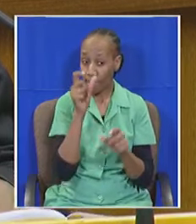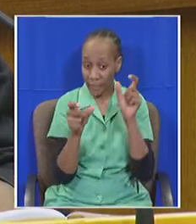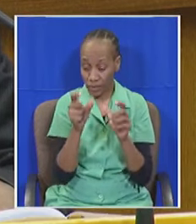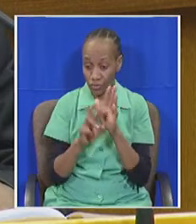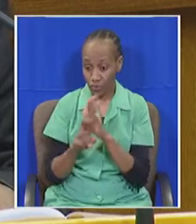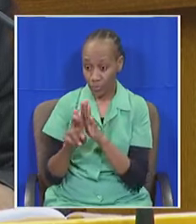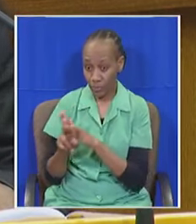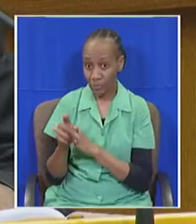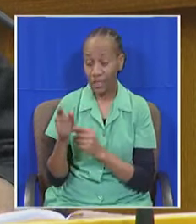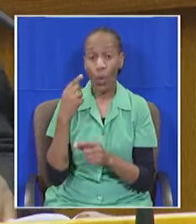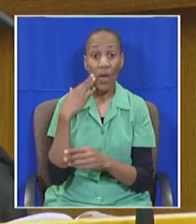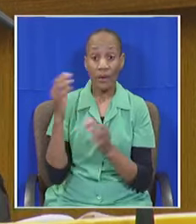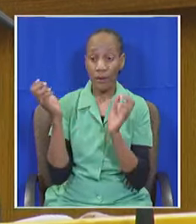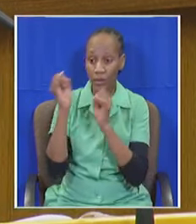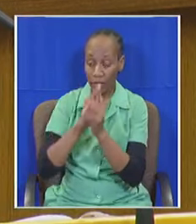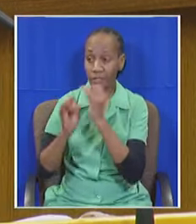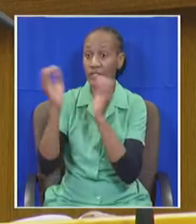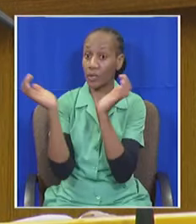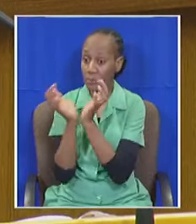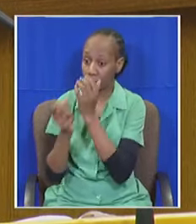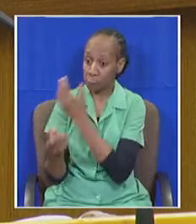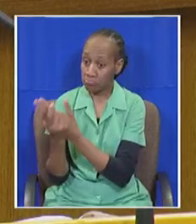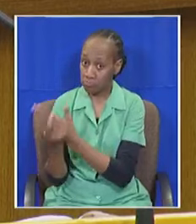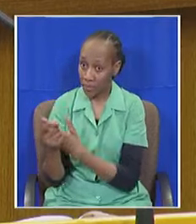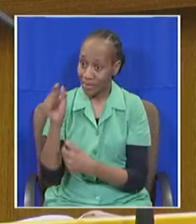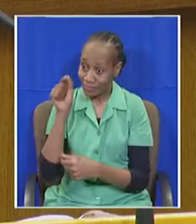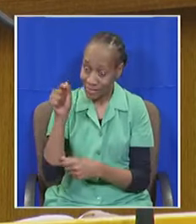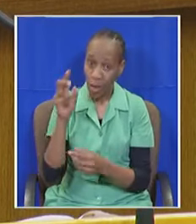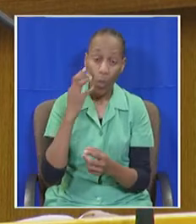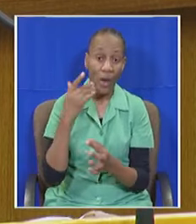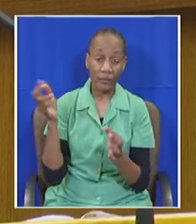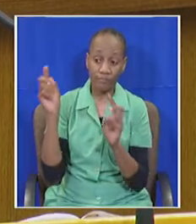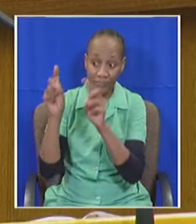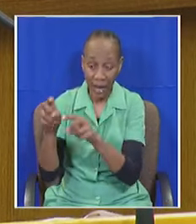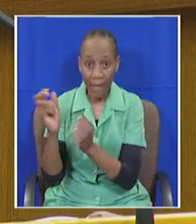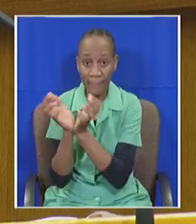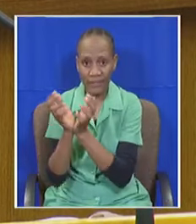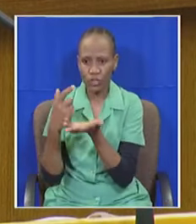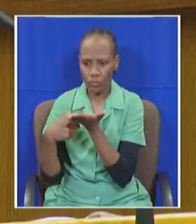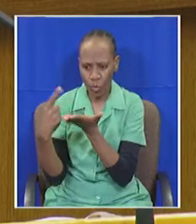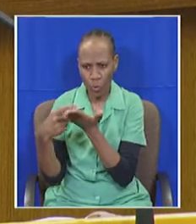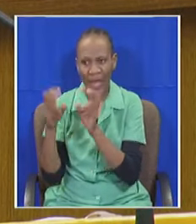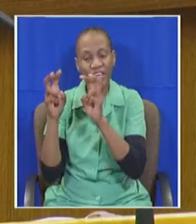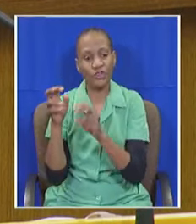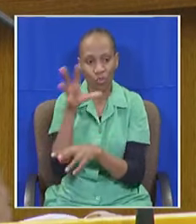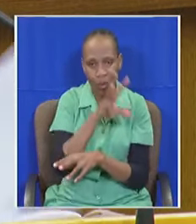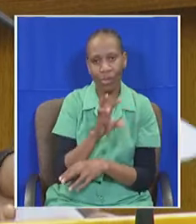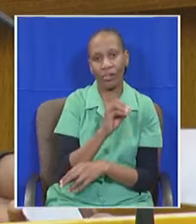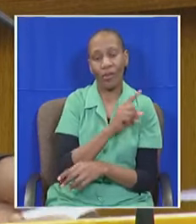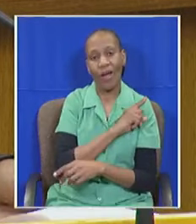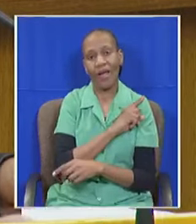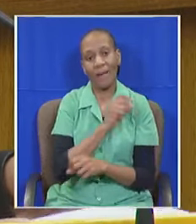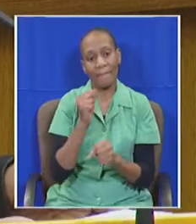future international meetings for parliamentarians will vigorously canvass these issues and ensure that our